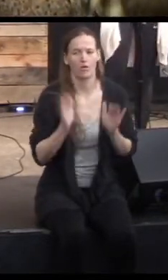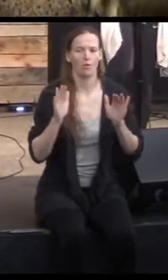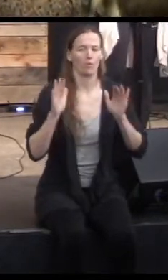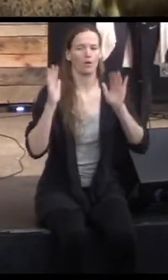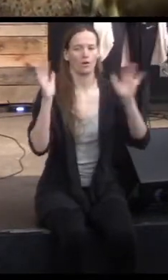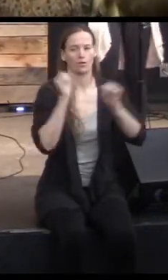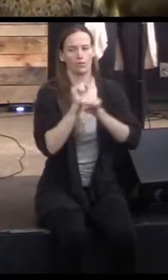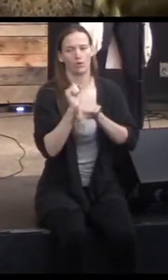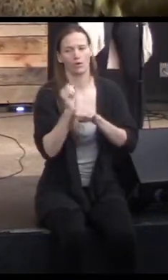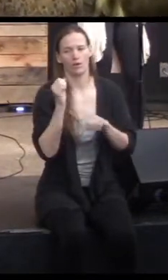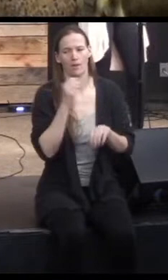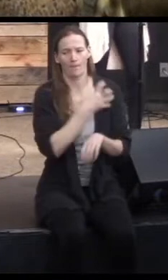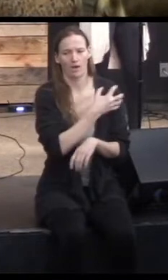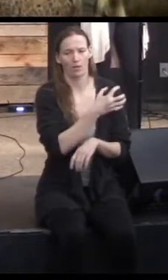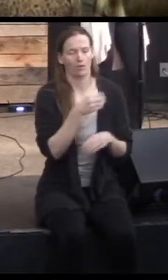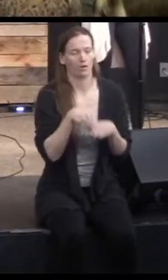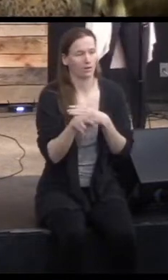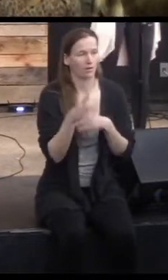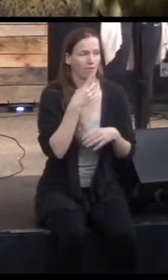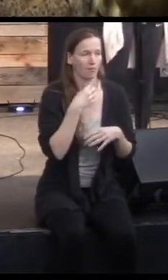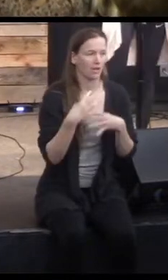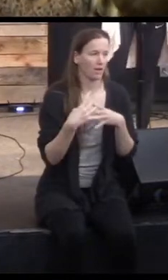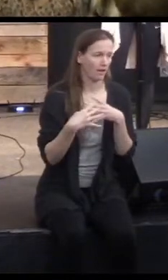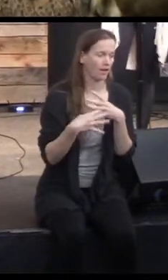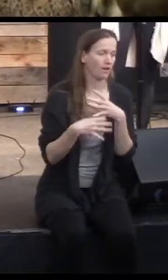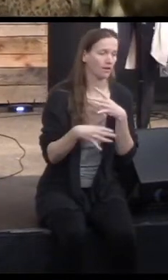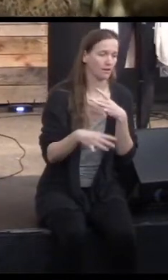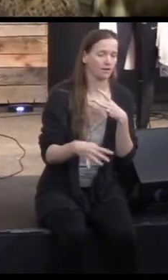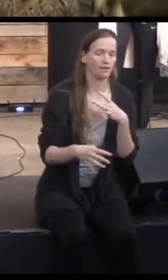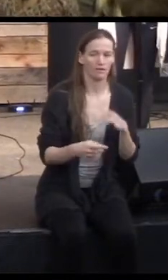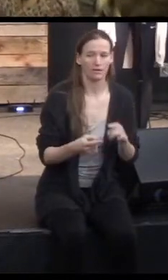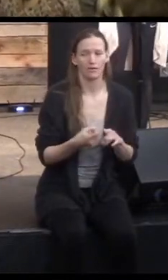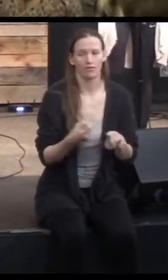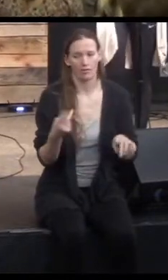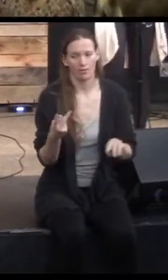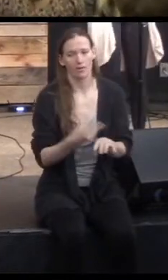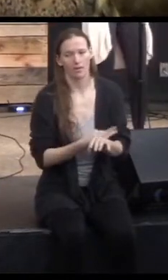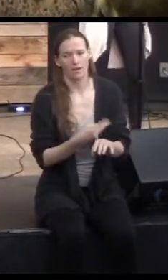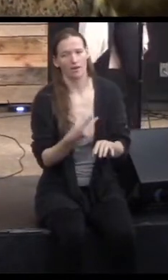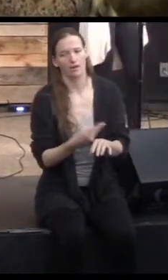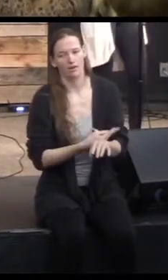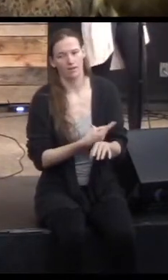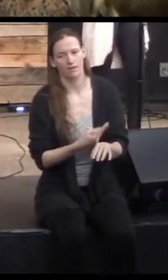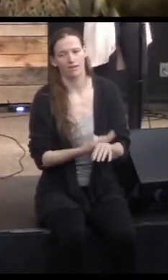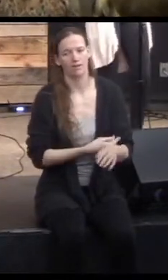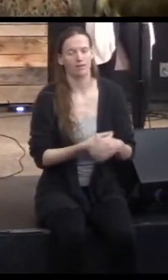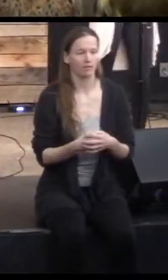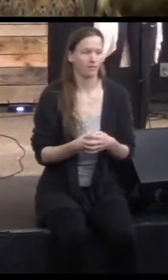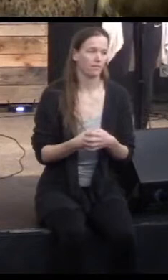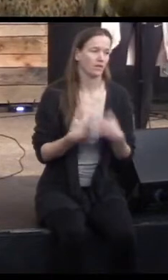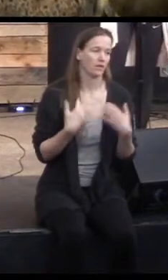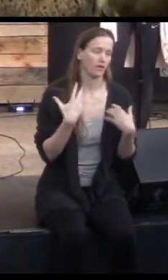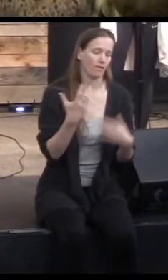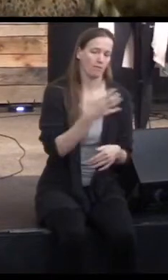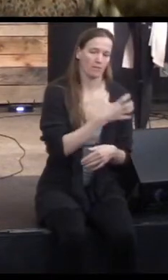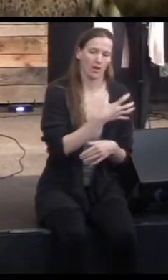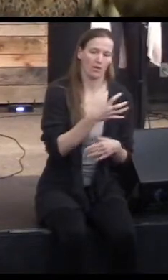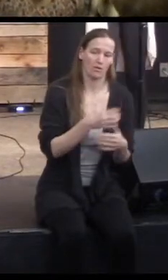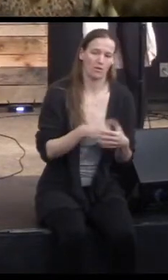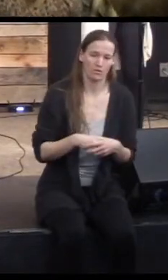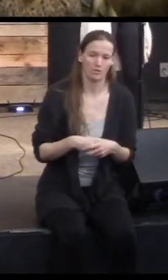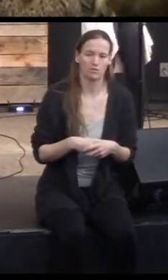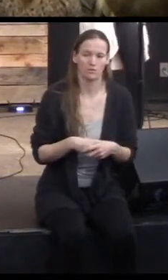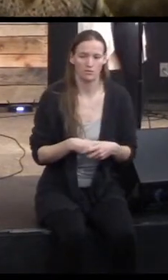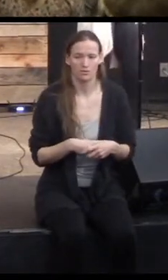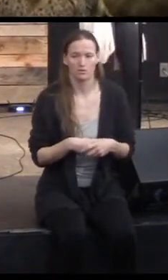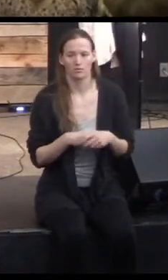power. Wonder-working power in the blood. In the blood. Of the Lamb. Of the Lamb. There is